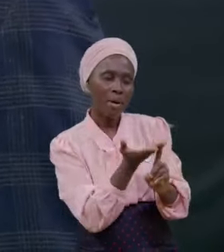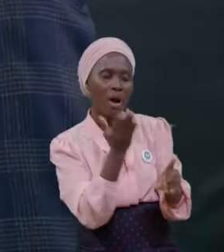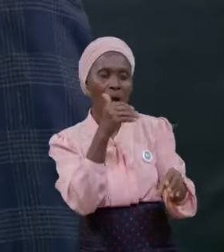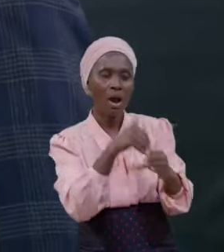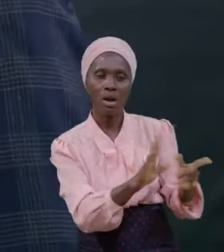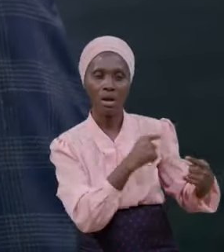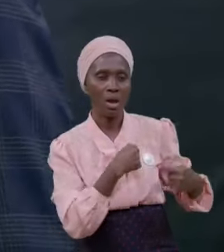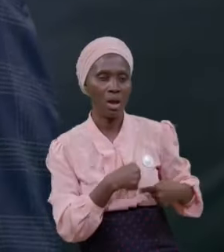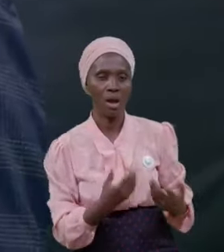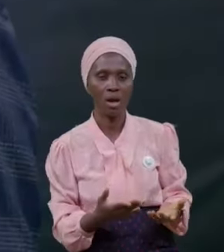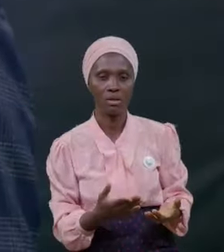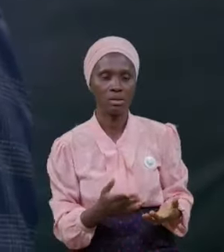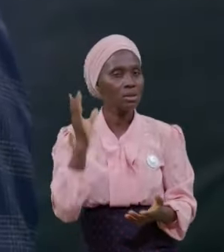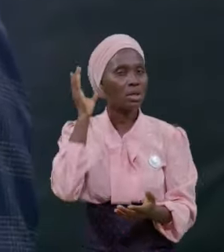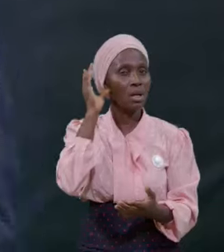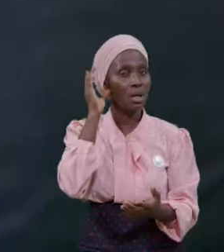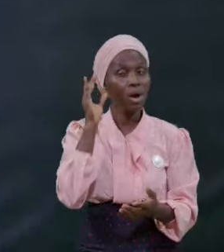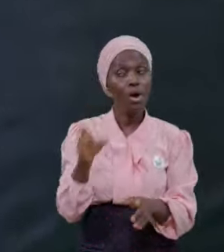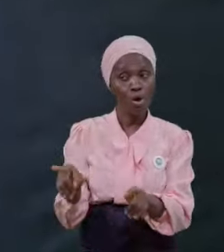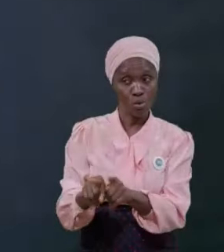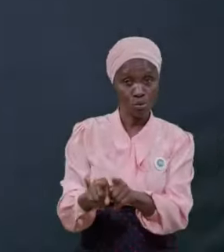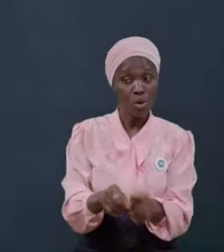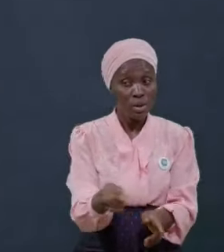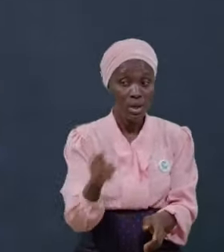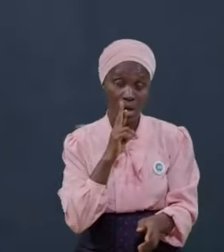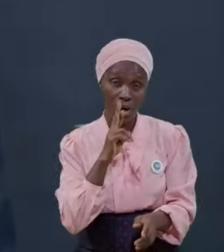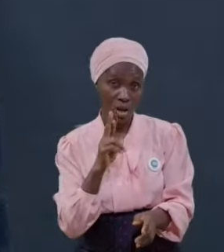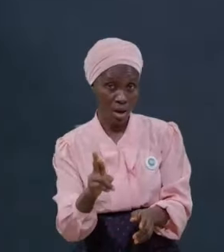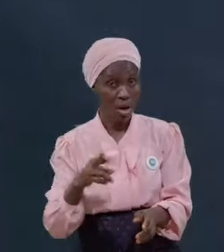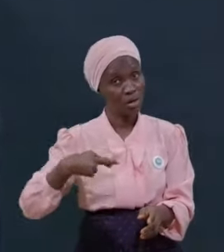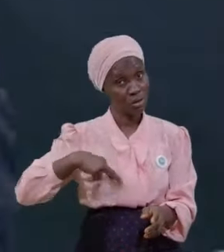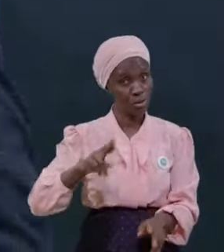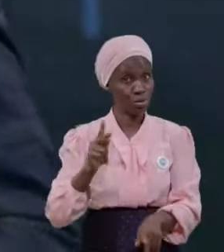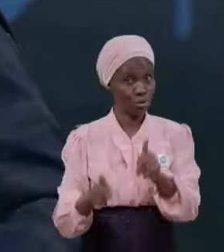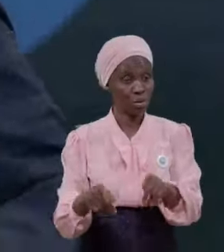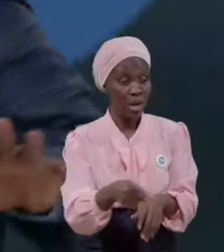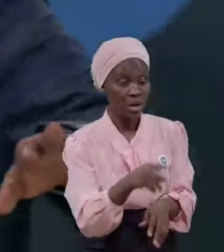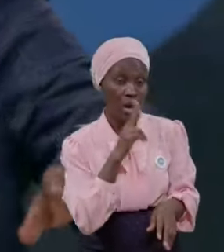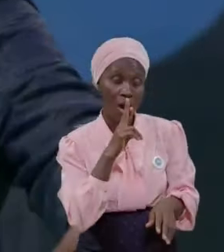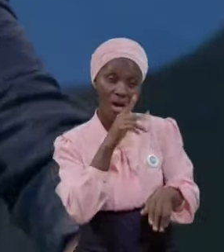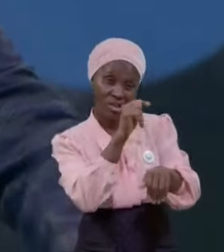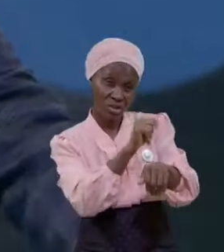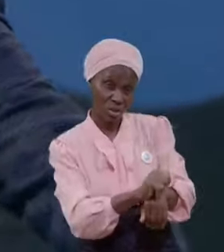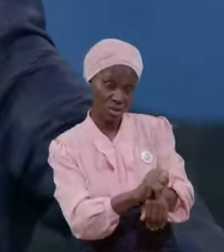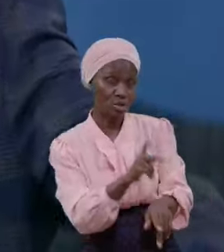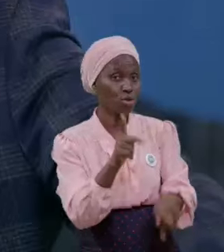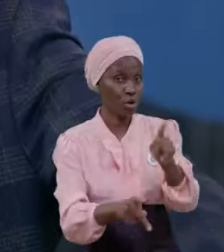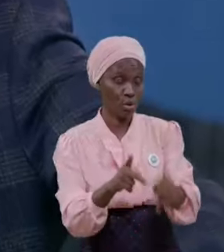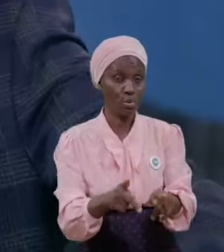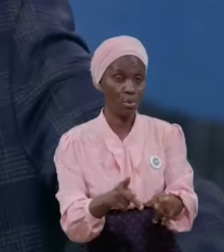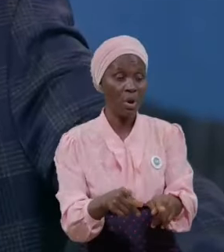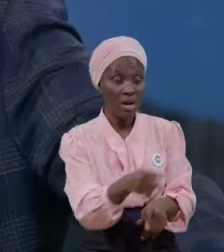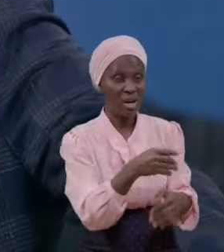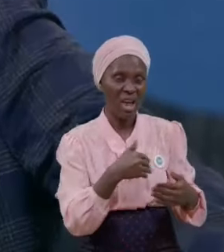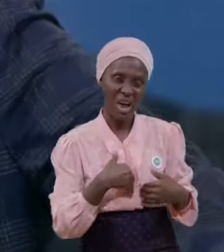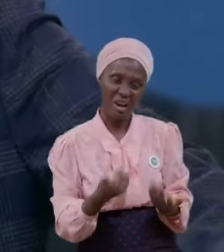religious, although they were traditional, although they were kind having a form of godliness, but they denied